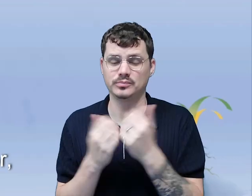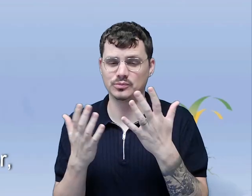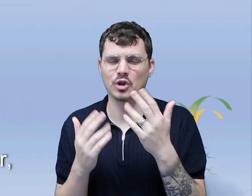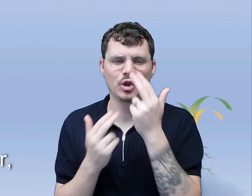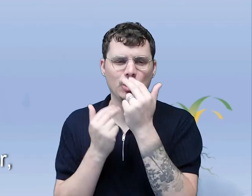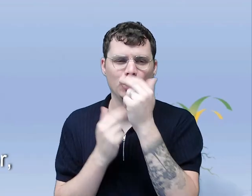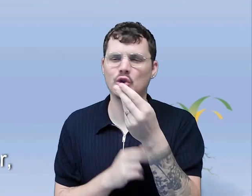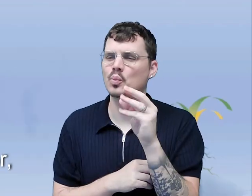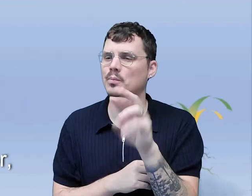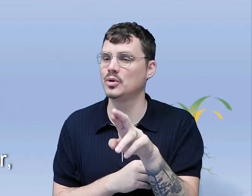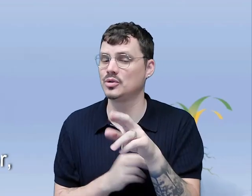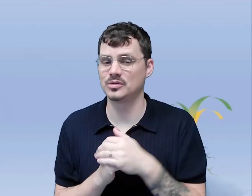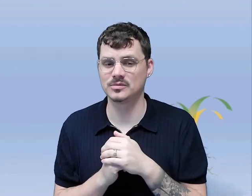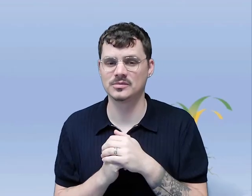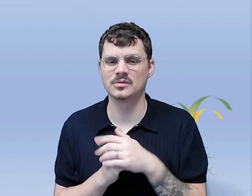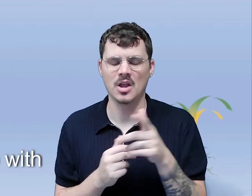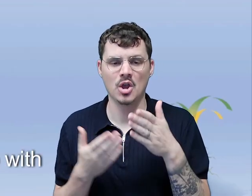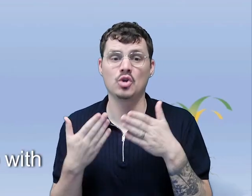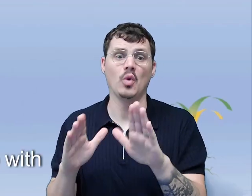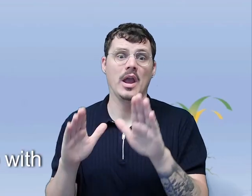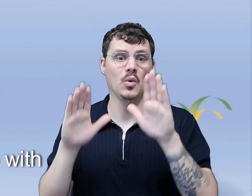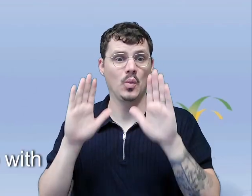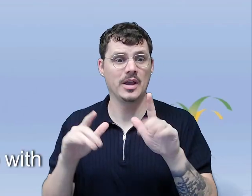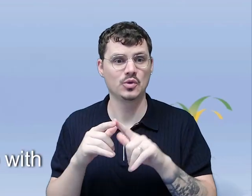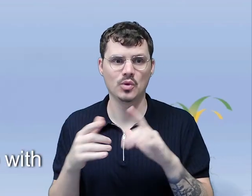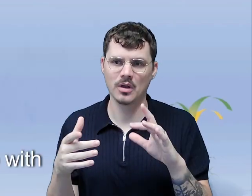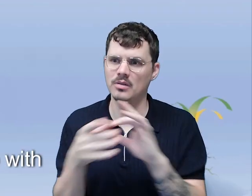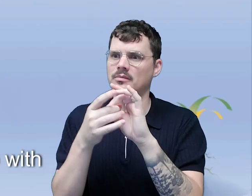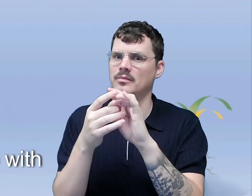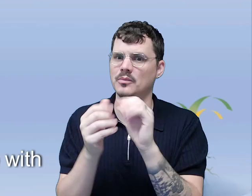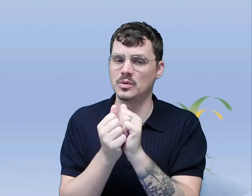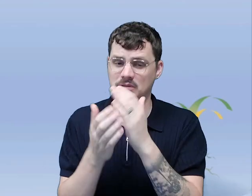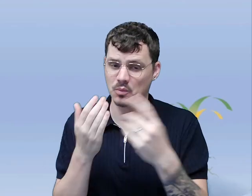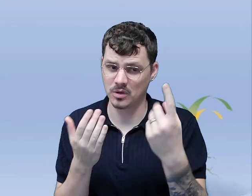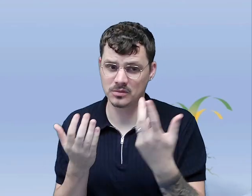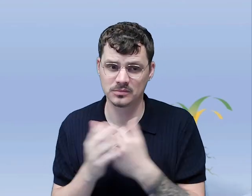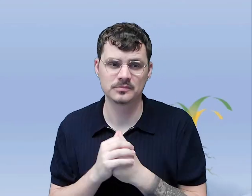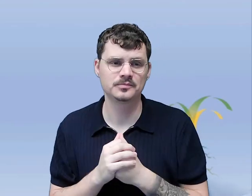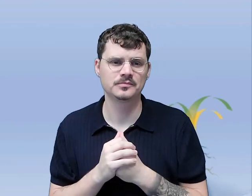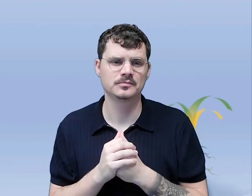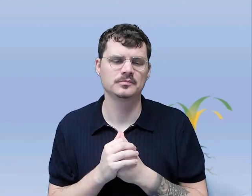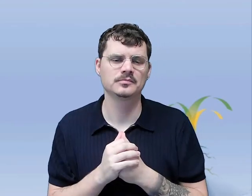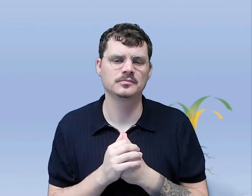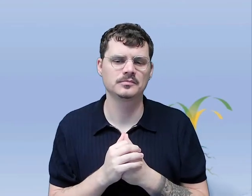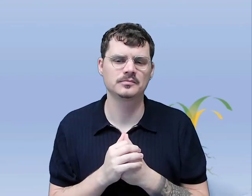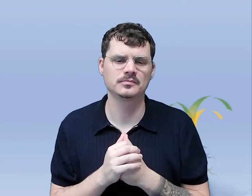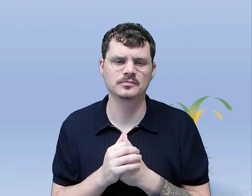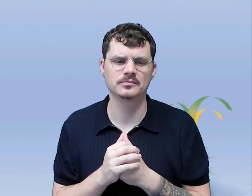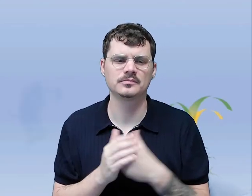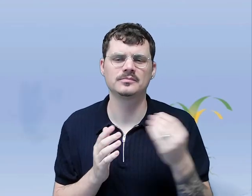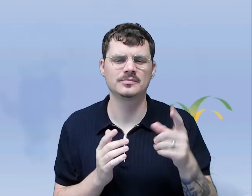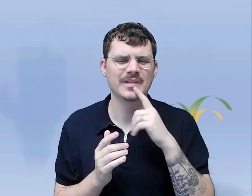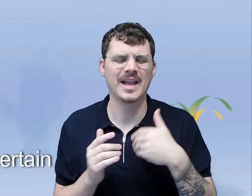gifted with a stupendous sense of humor. And this is a great way to link up with somebody.